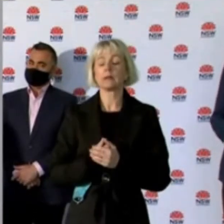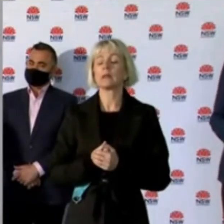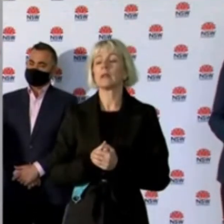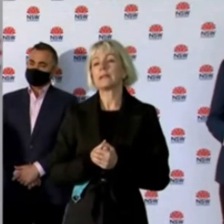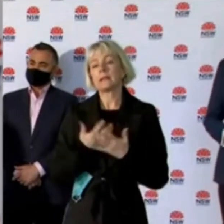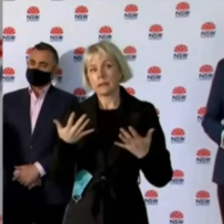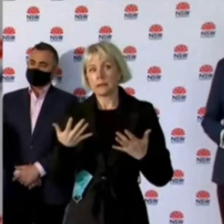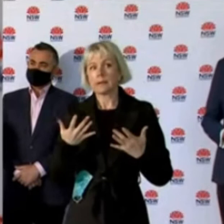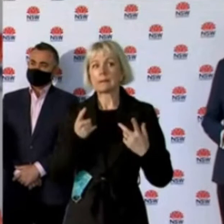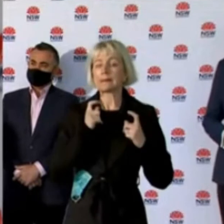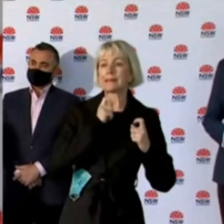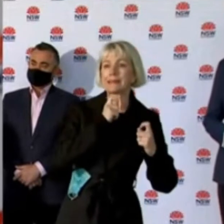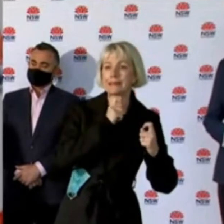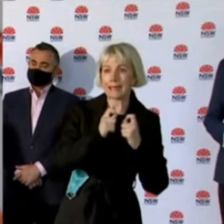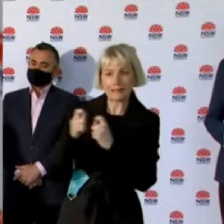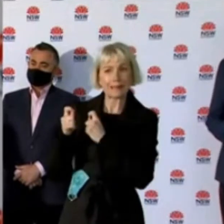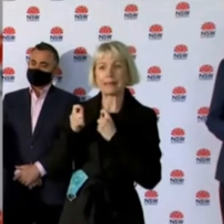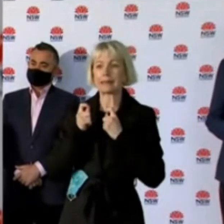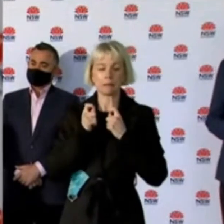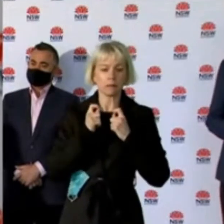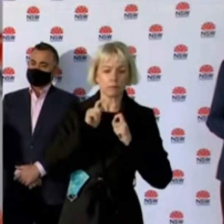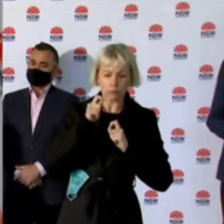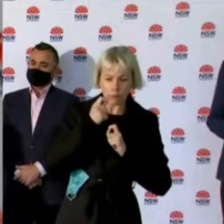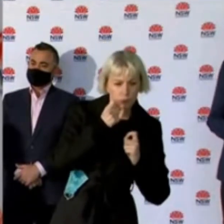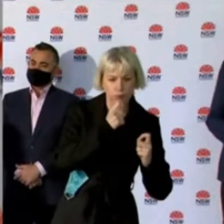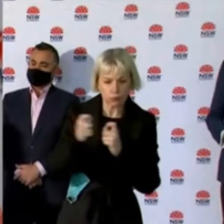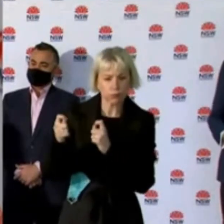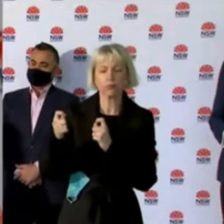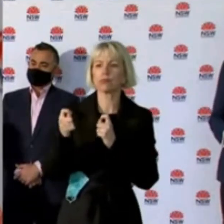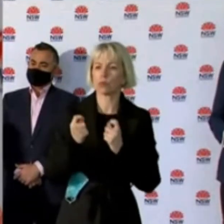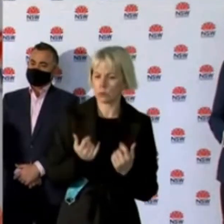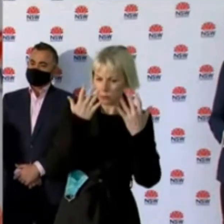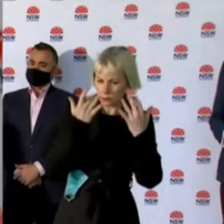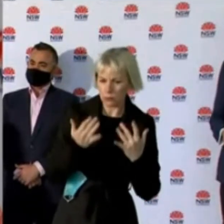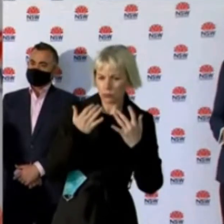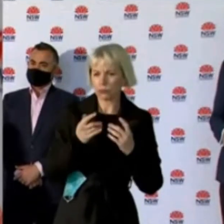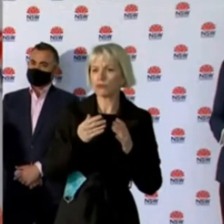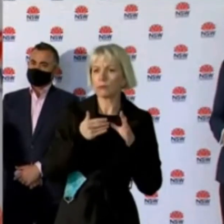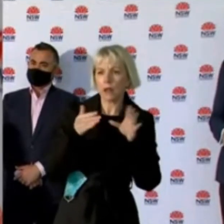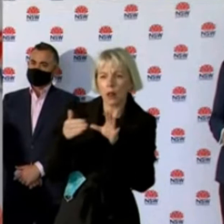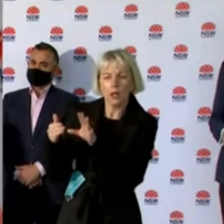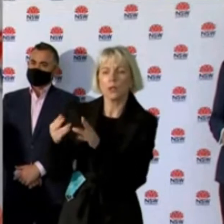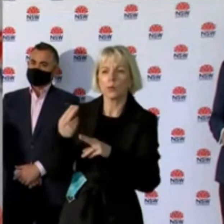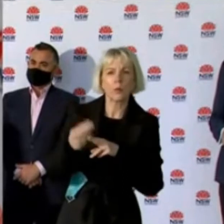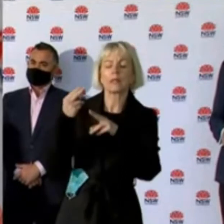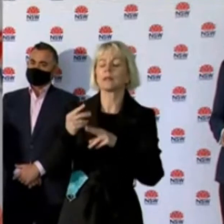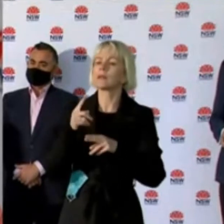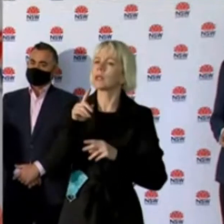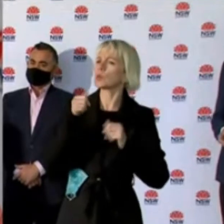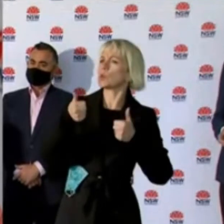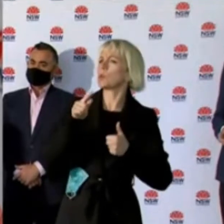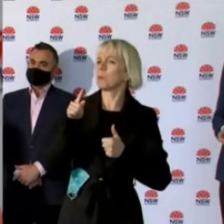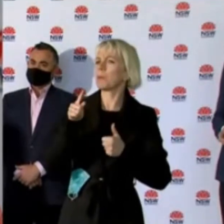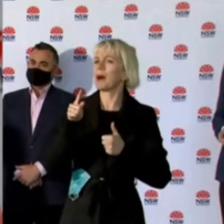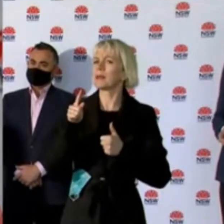is exceedingly good, and it's improved throughout the pandemic, but it is limited, and we can reach a